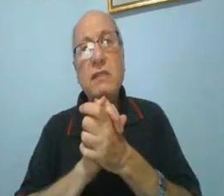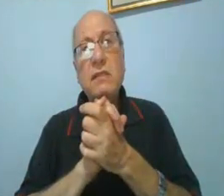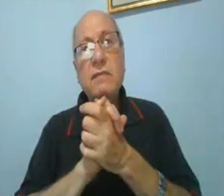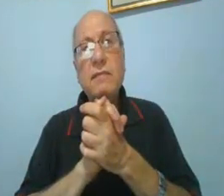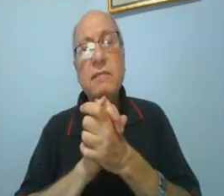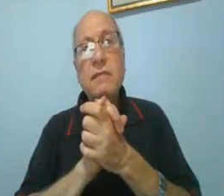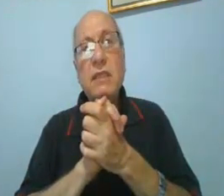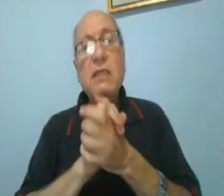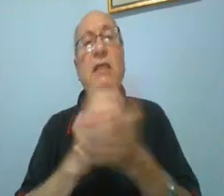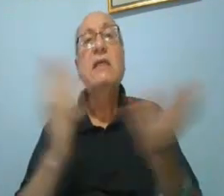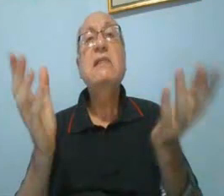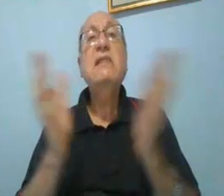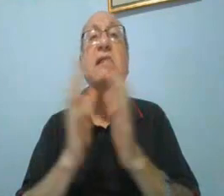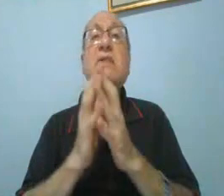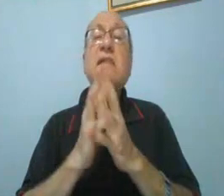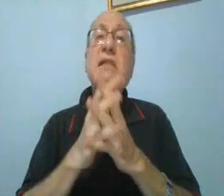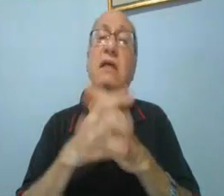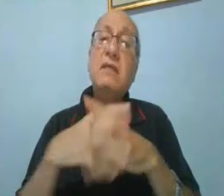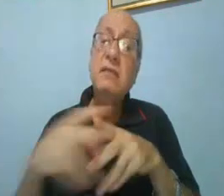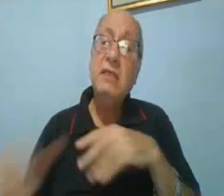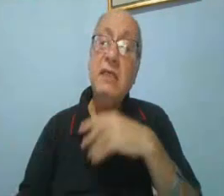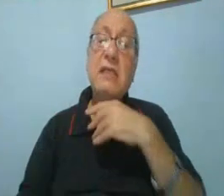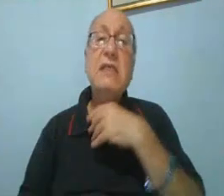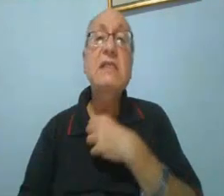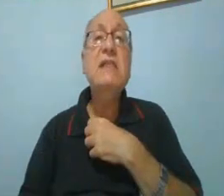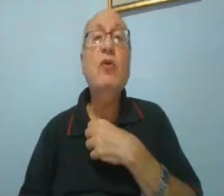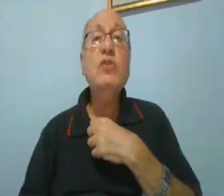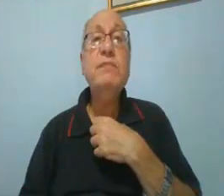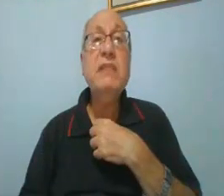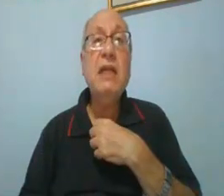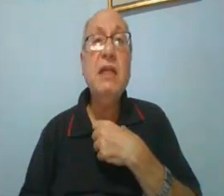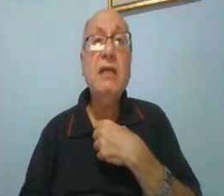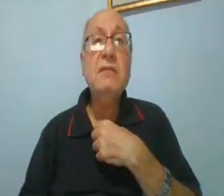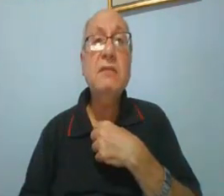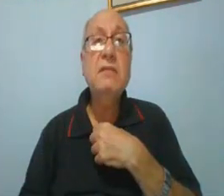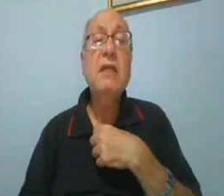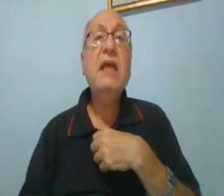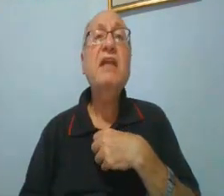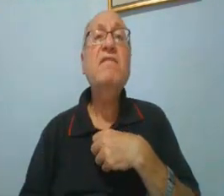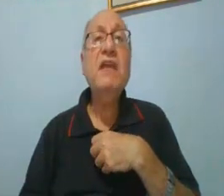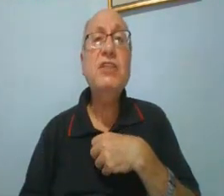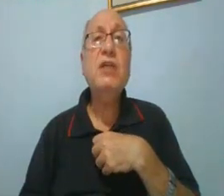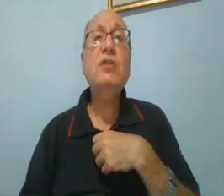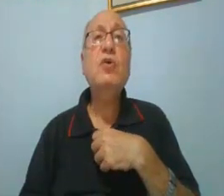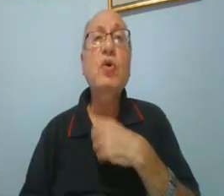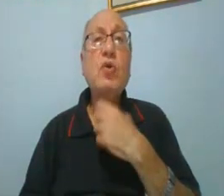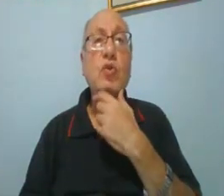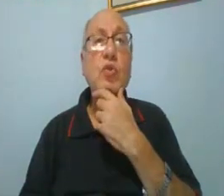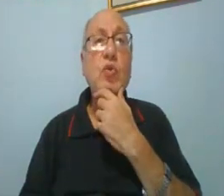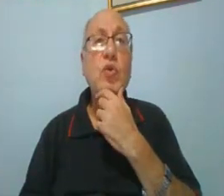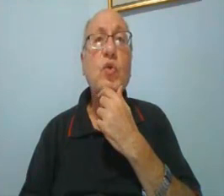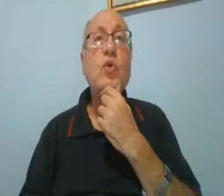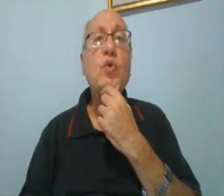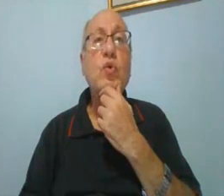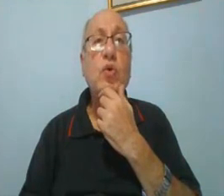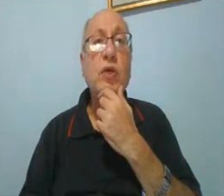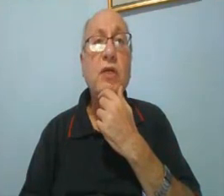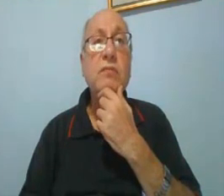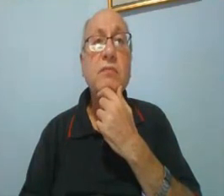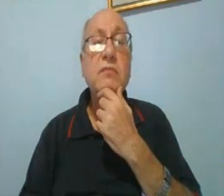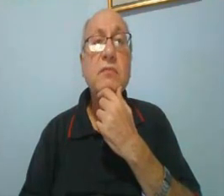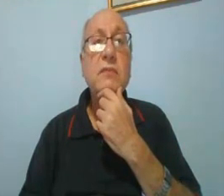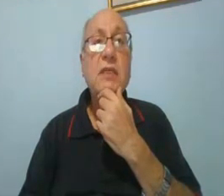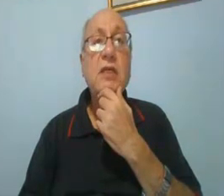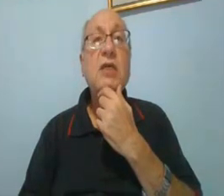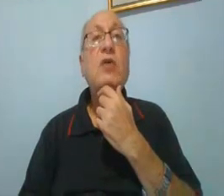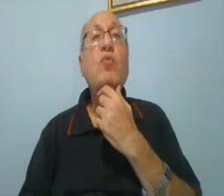endovascular wires. This is the hospital infection control,